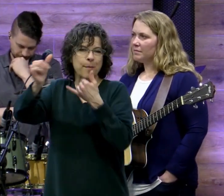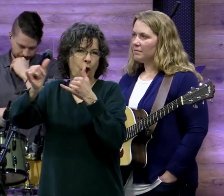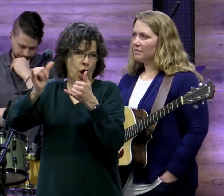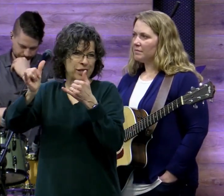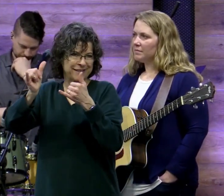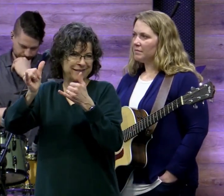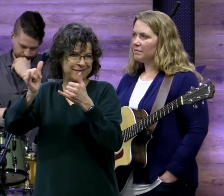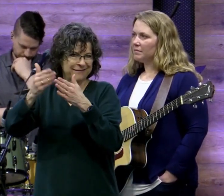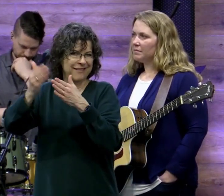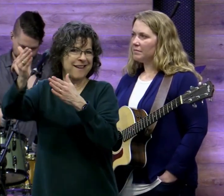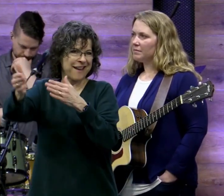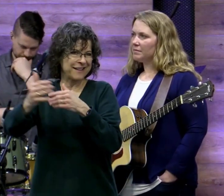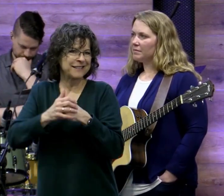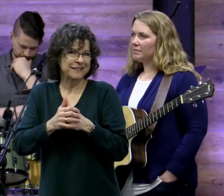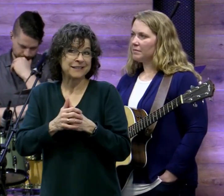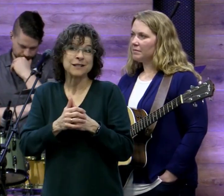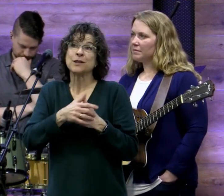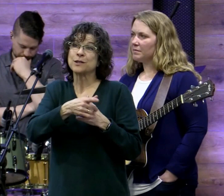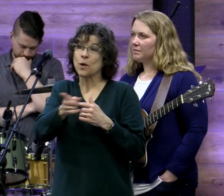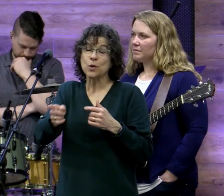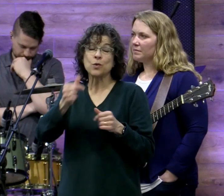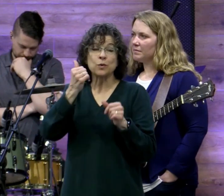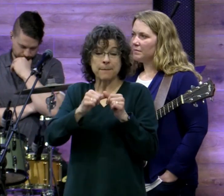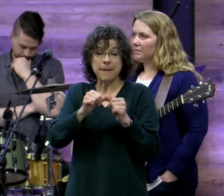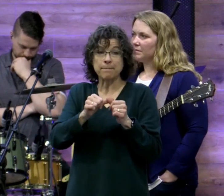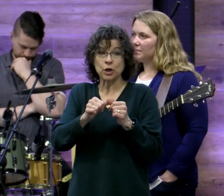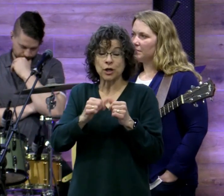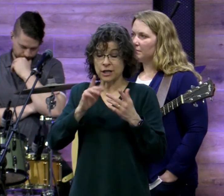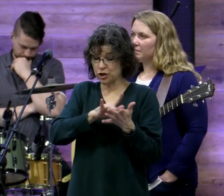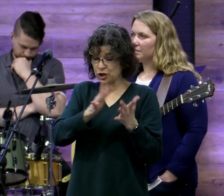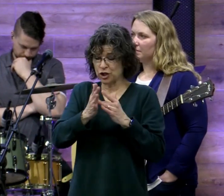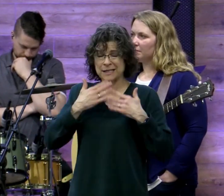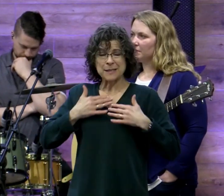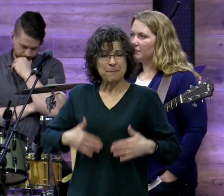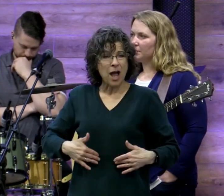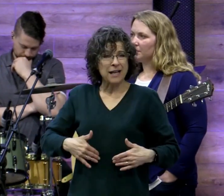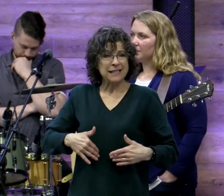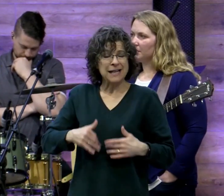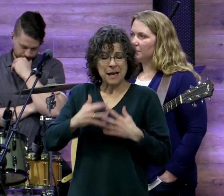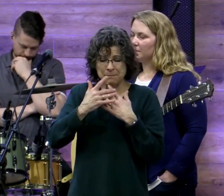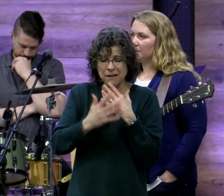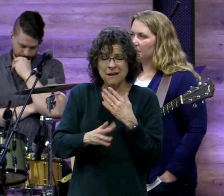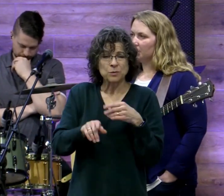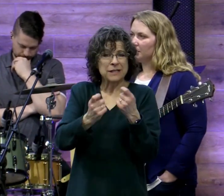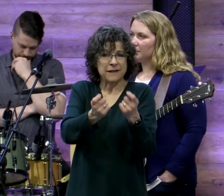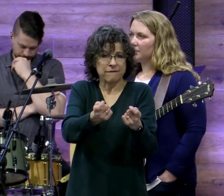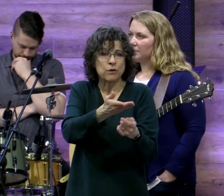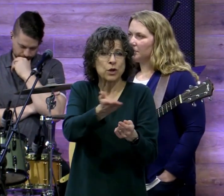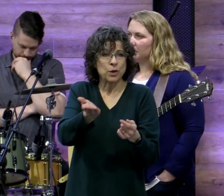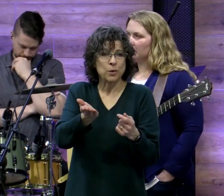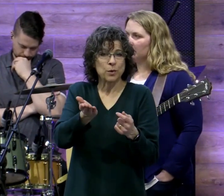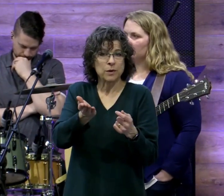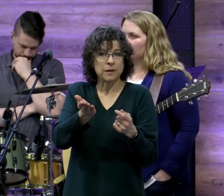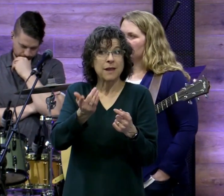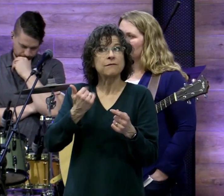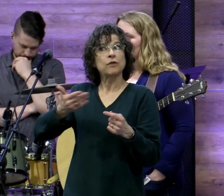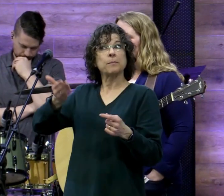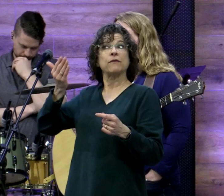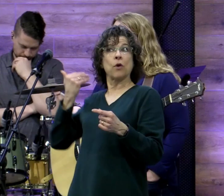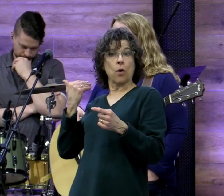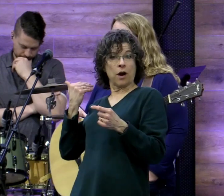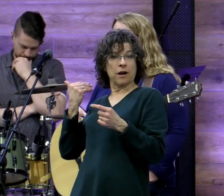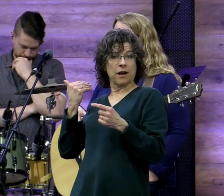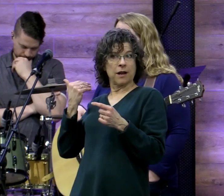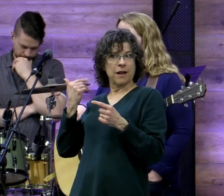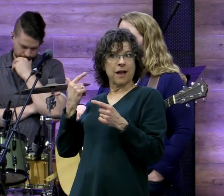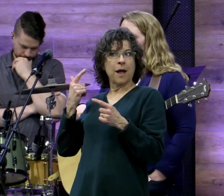take communion. You are remembering Jesus' body broken for you, his blood shed for you, but it is filling you